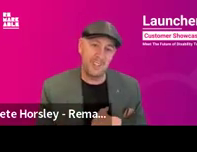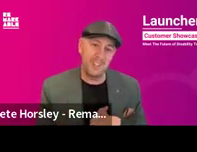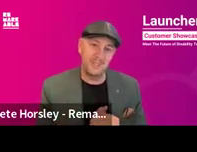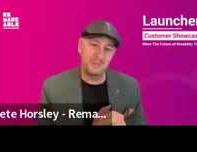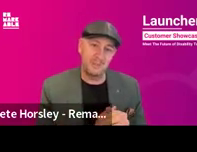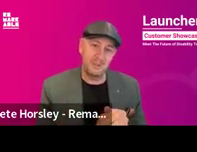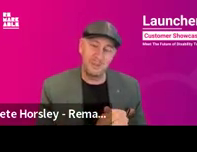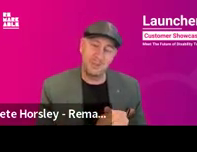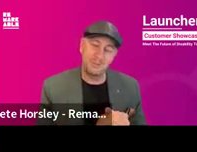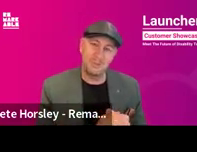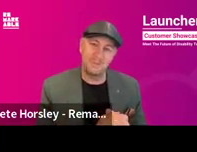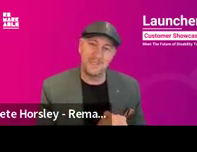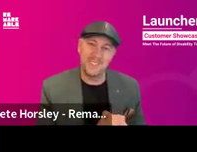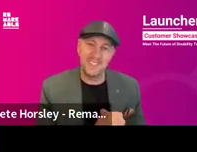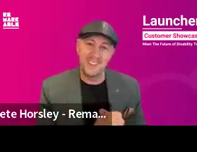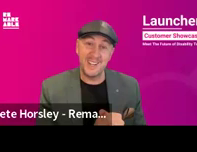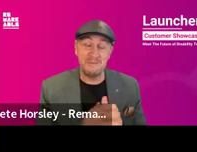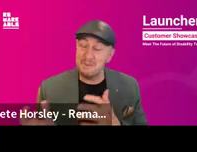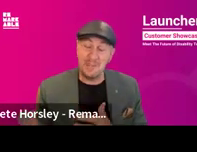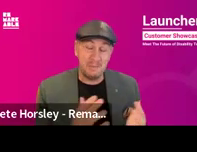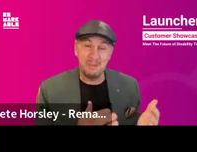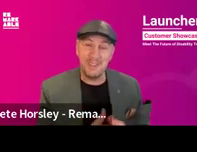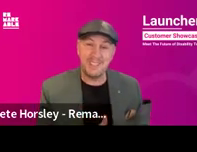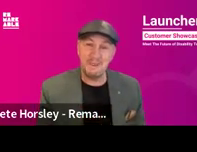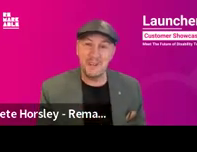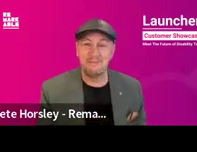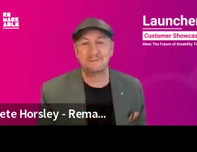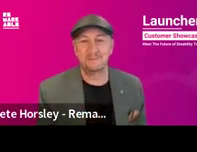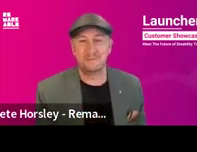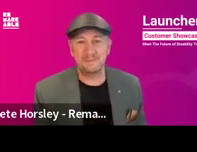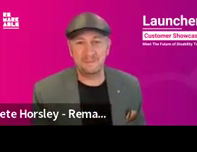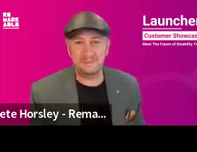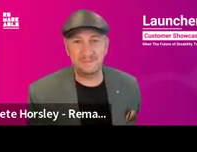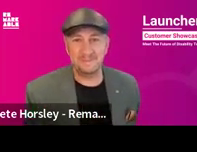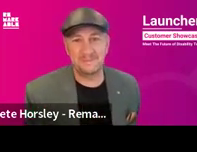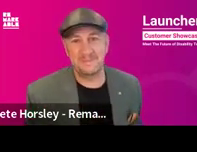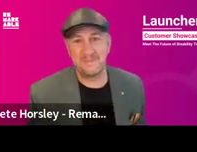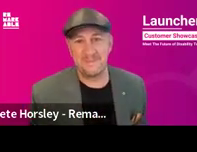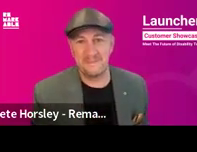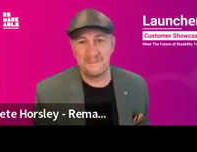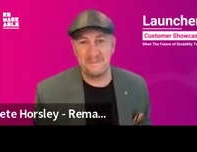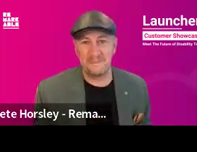Telecom Foundation for all your support. And I'm going to pass back to Emma.